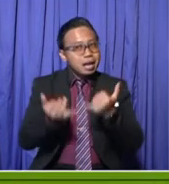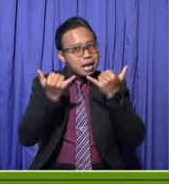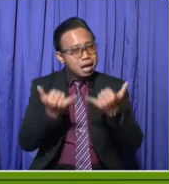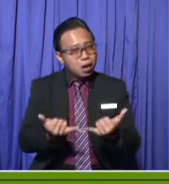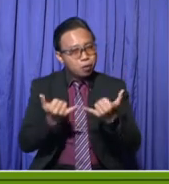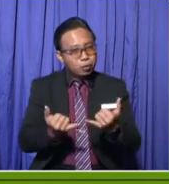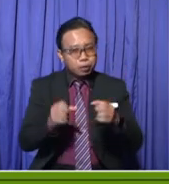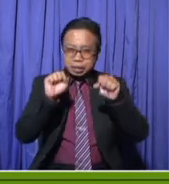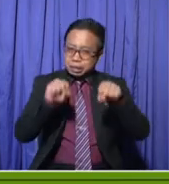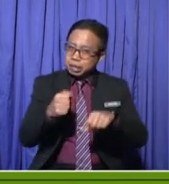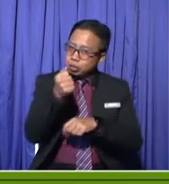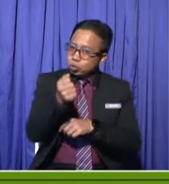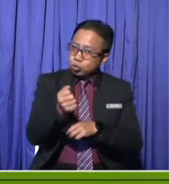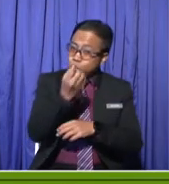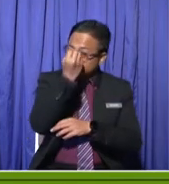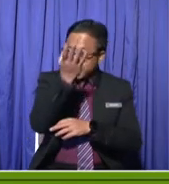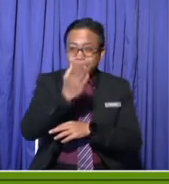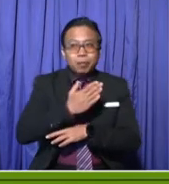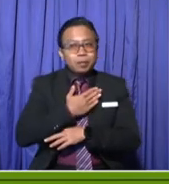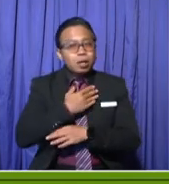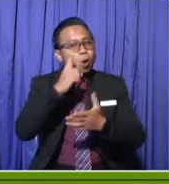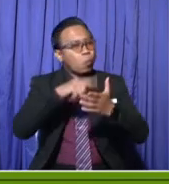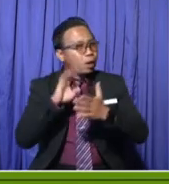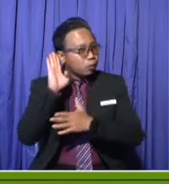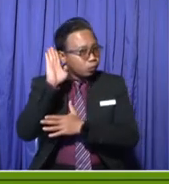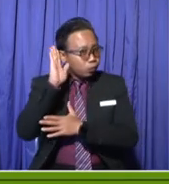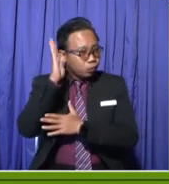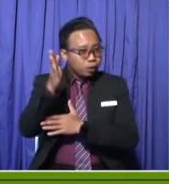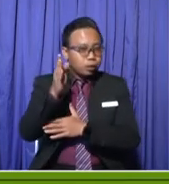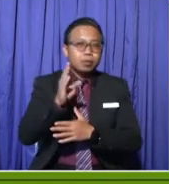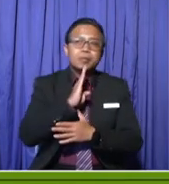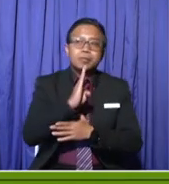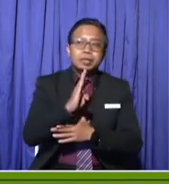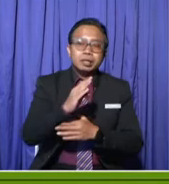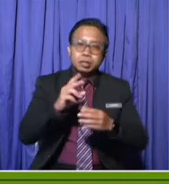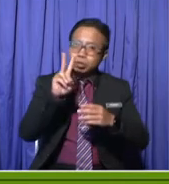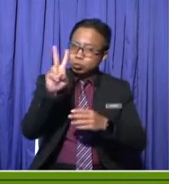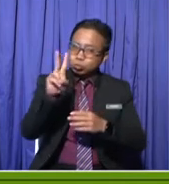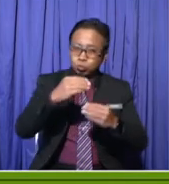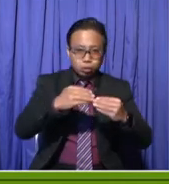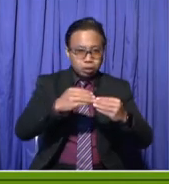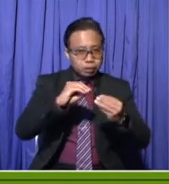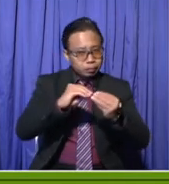Now, can you tell me what will be the next two numbers?